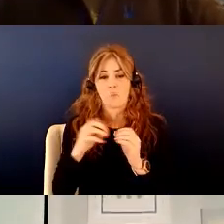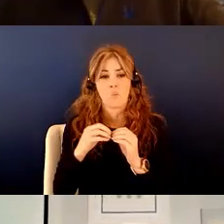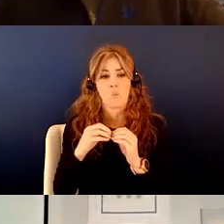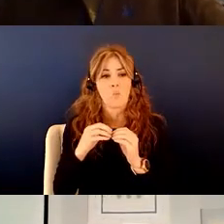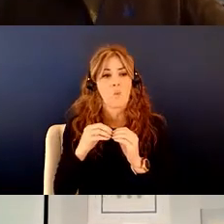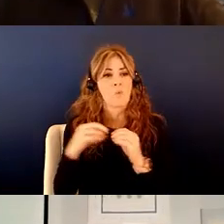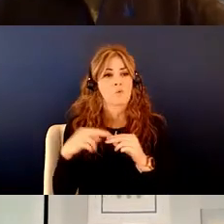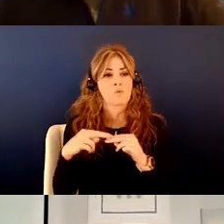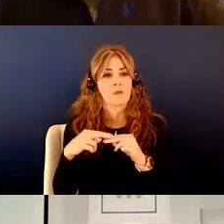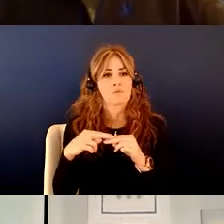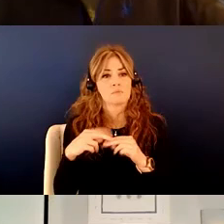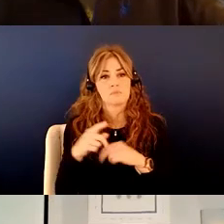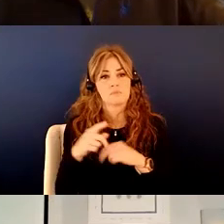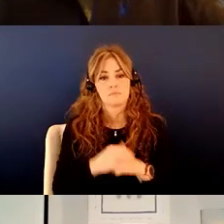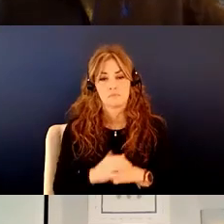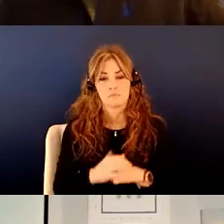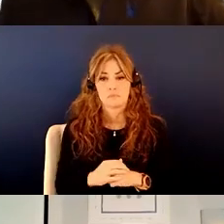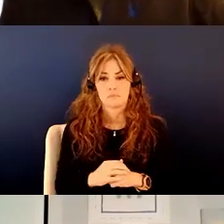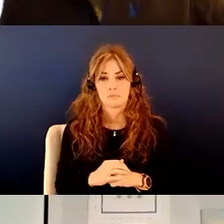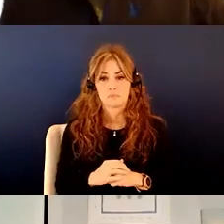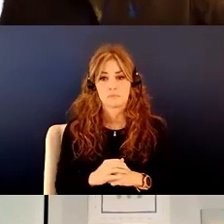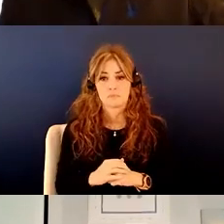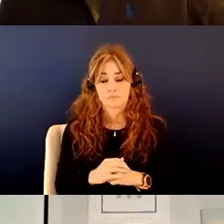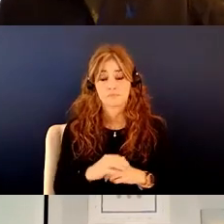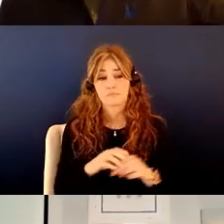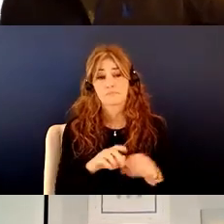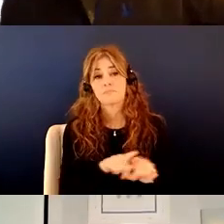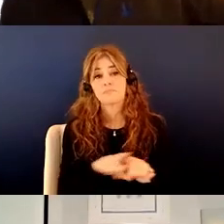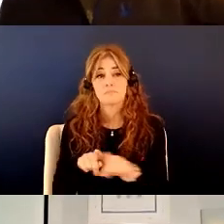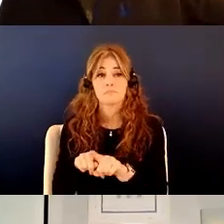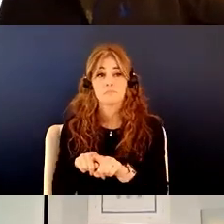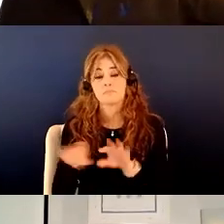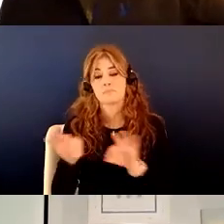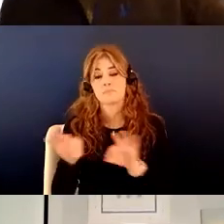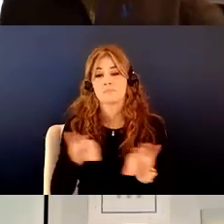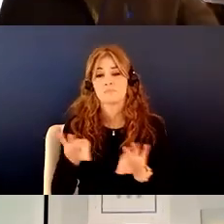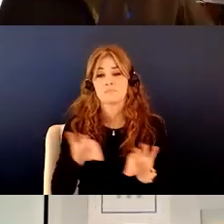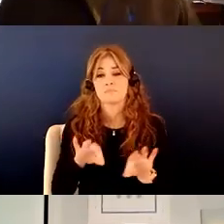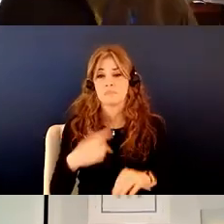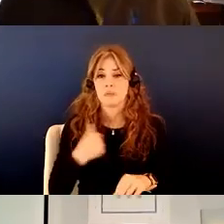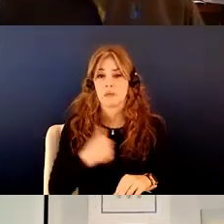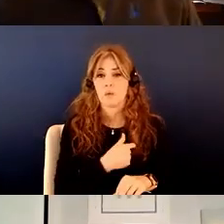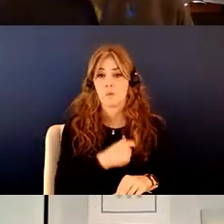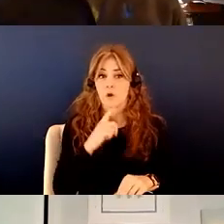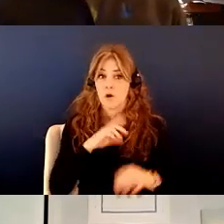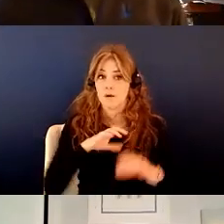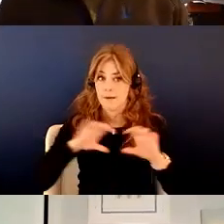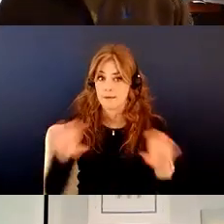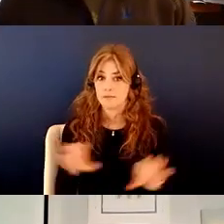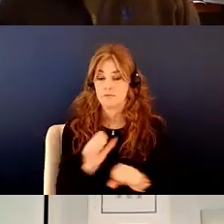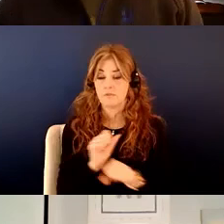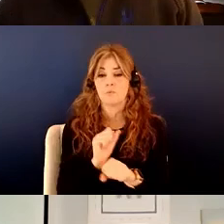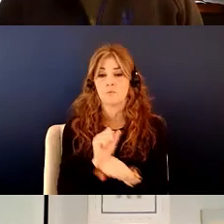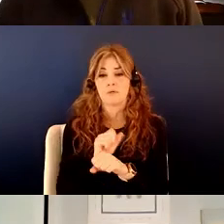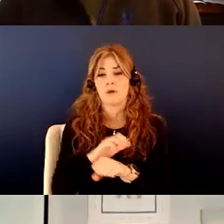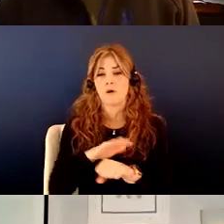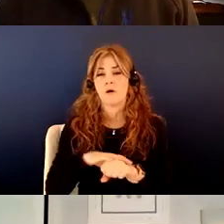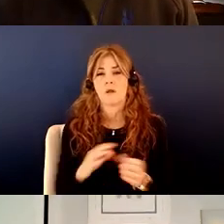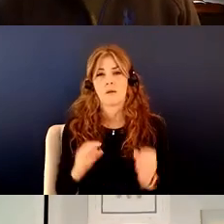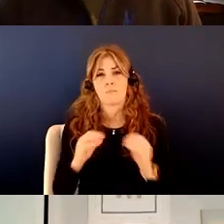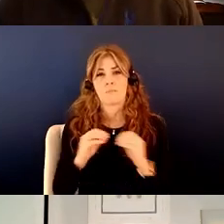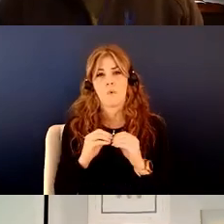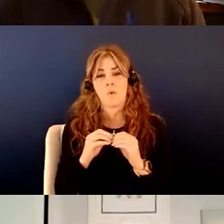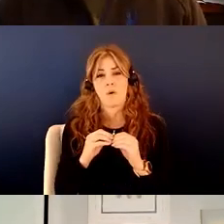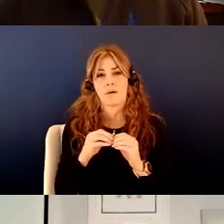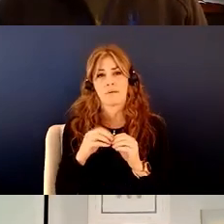just have one more slide here. And then I also wanted to tell you that we are actively working on a more